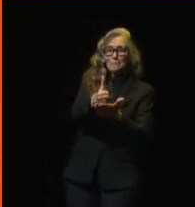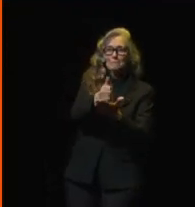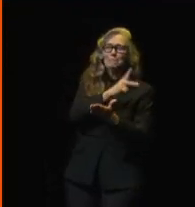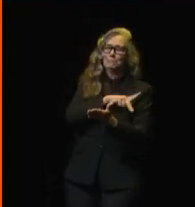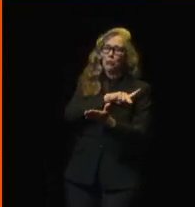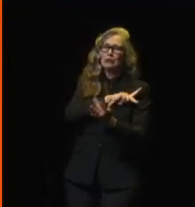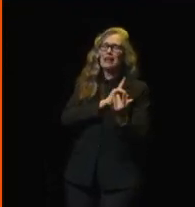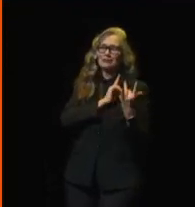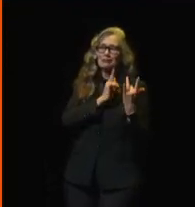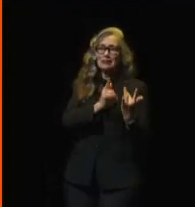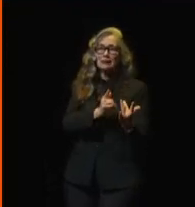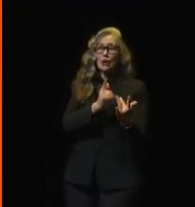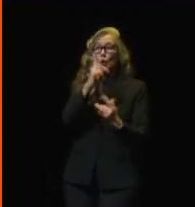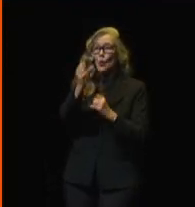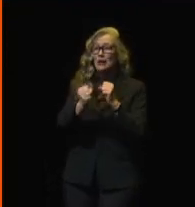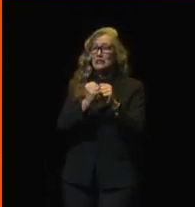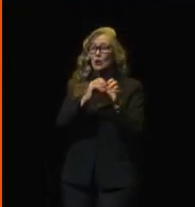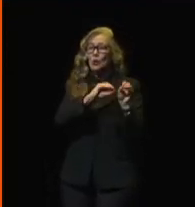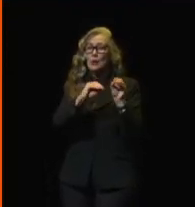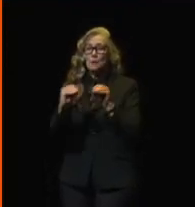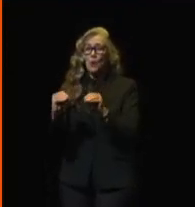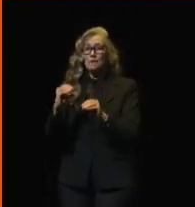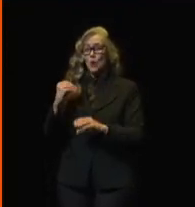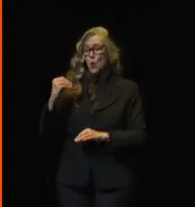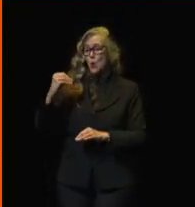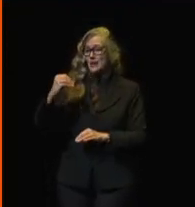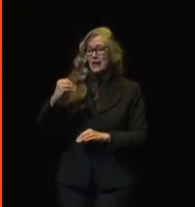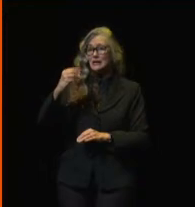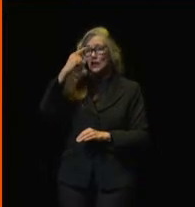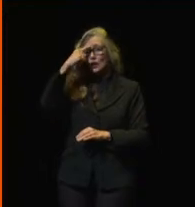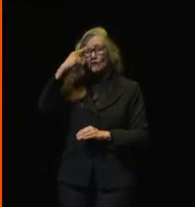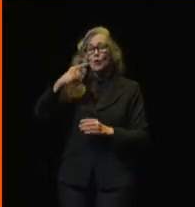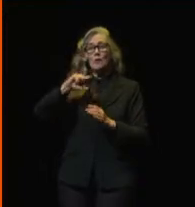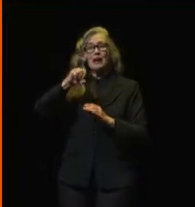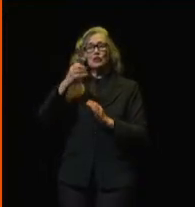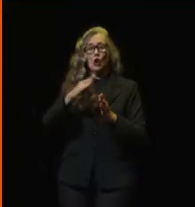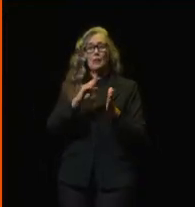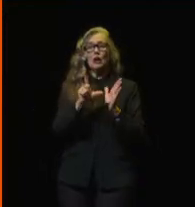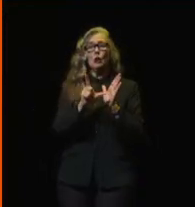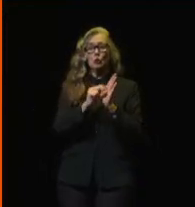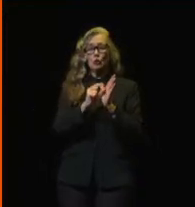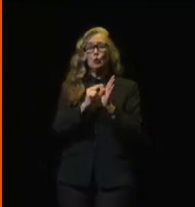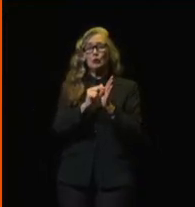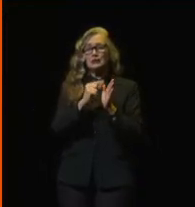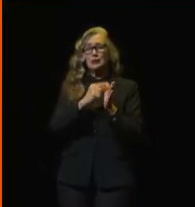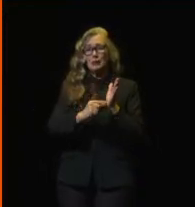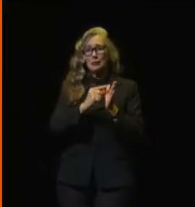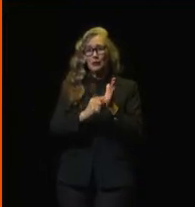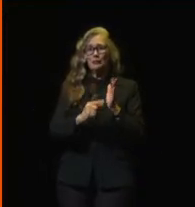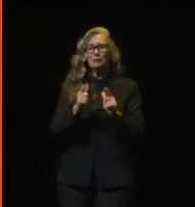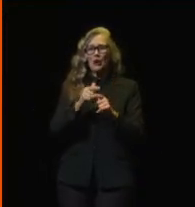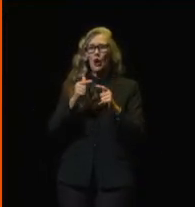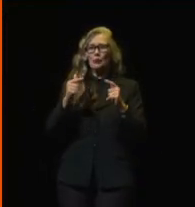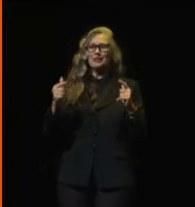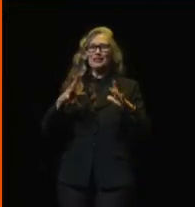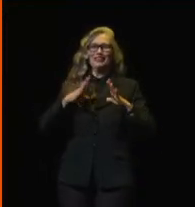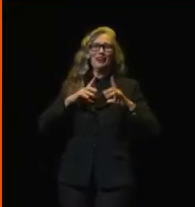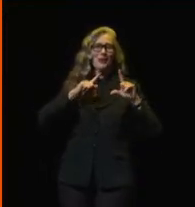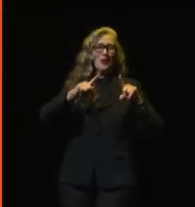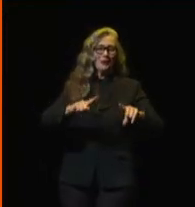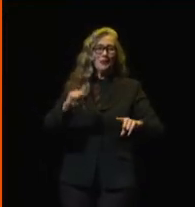About a year later, after we had moved to Oregon together for my newspaper job, we went on our first big vacation together to Mexico